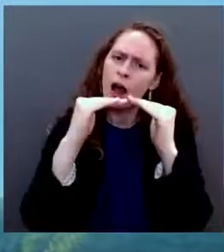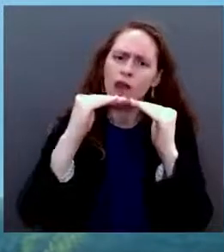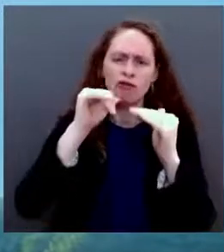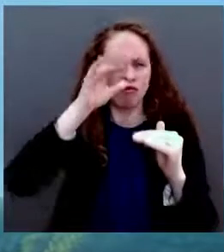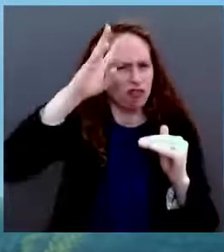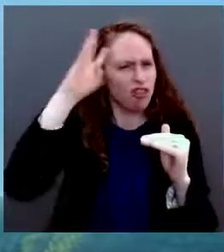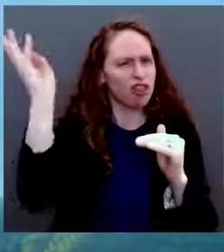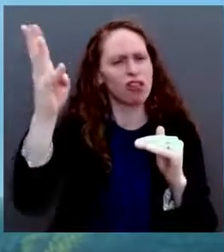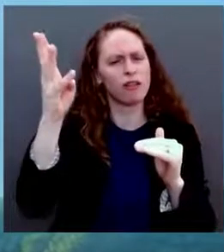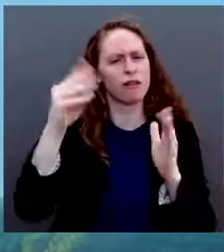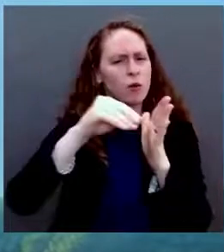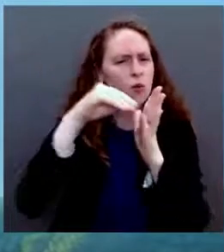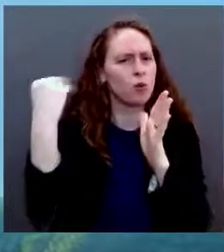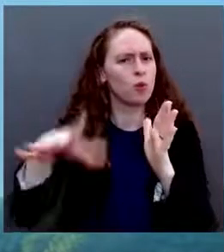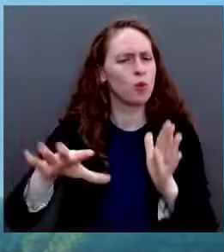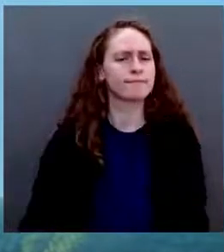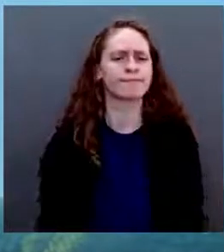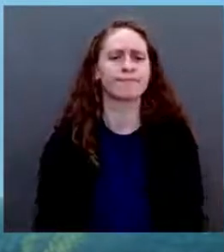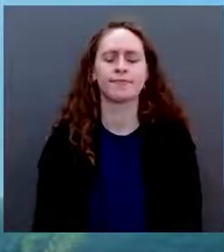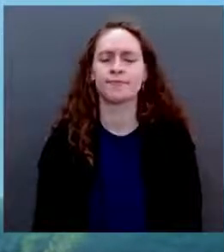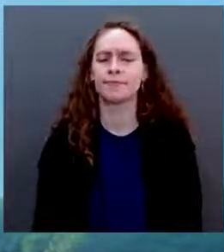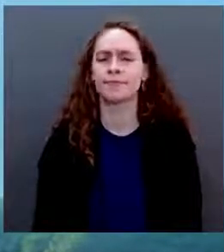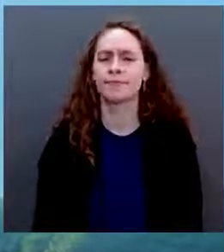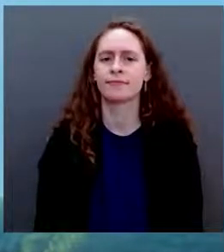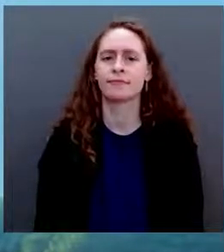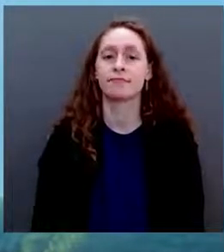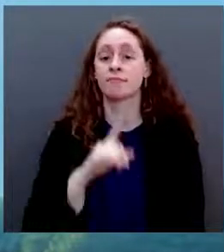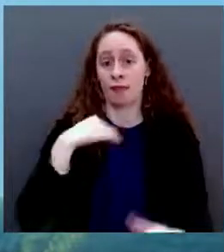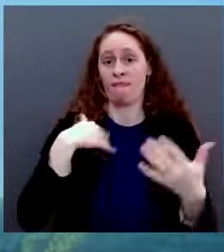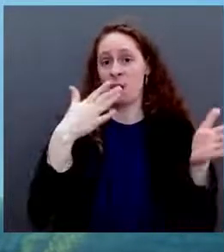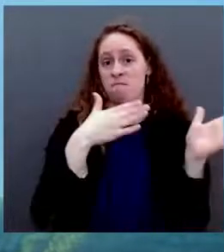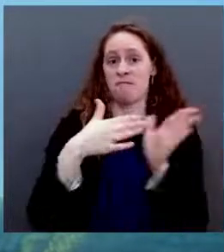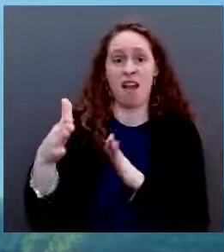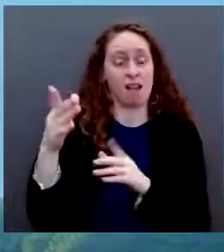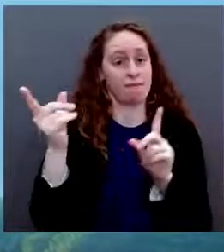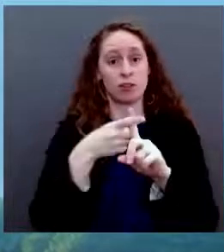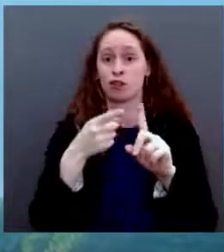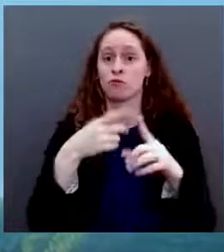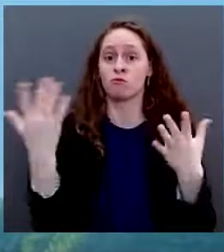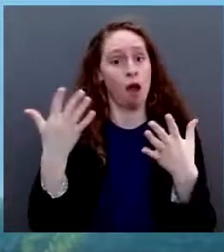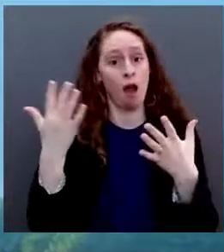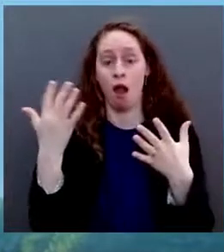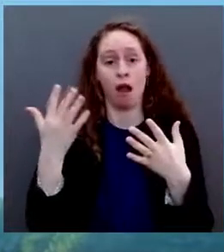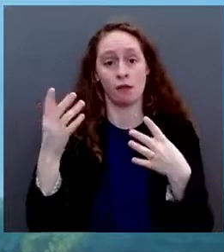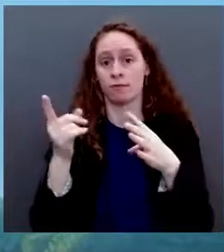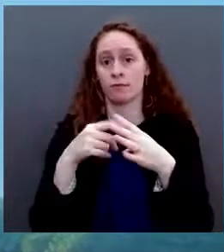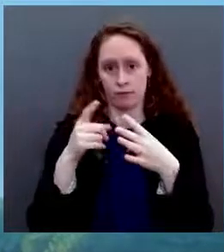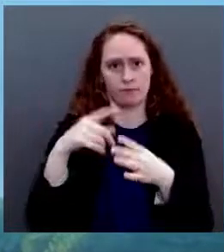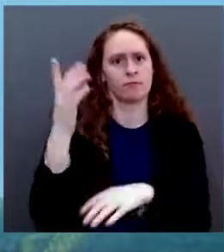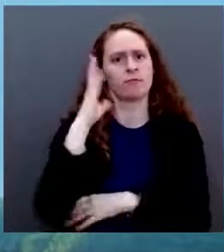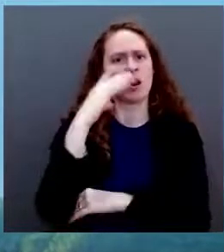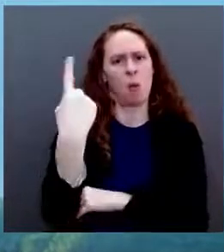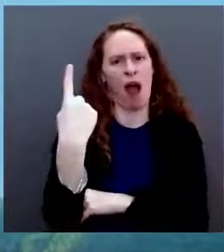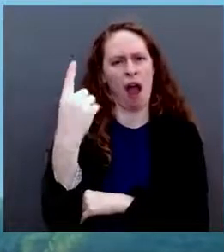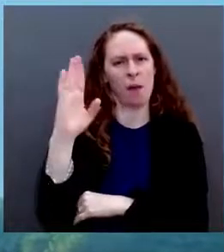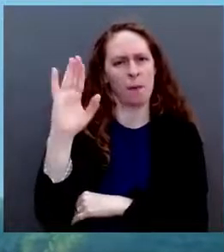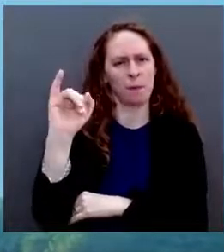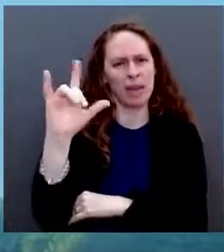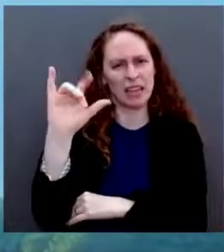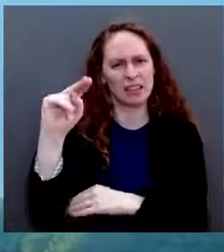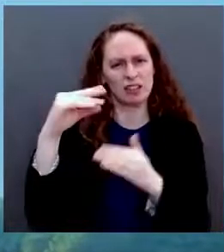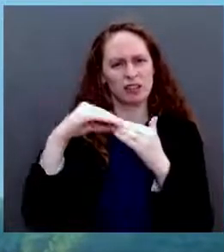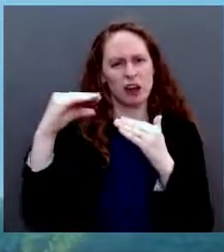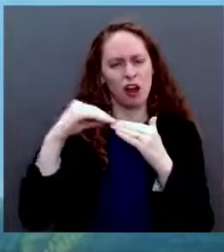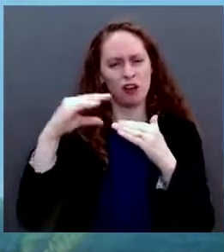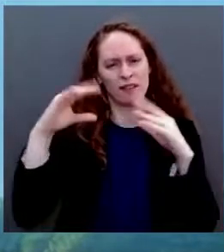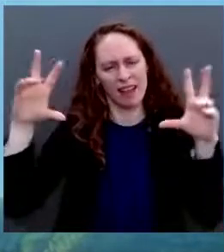billion in new and expanded meat and poultry processing capacity, funding that was